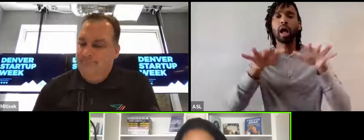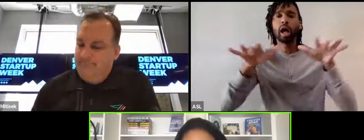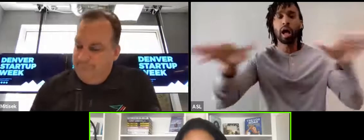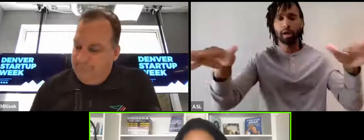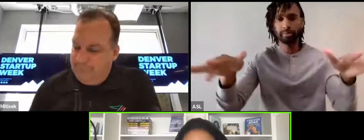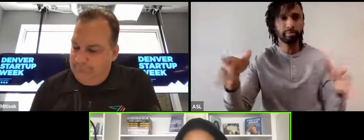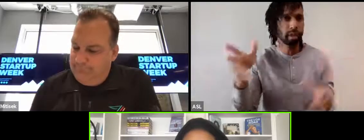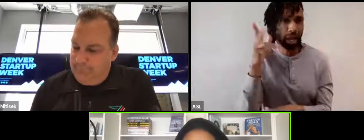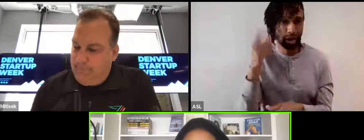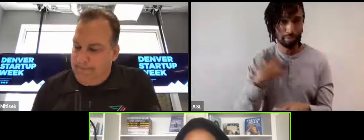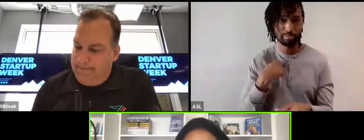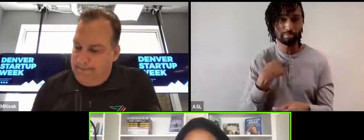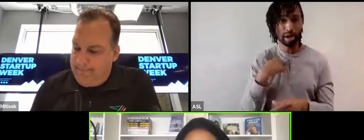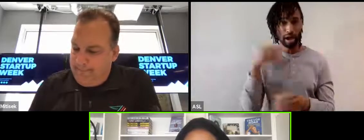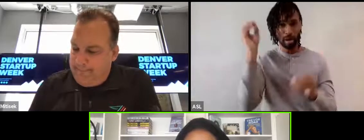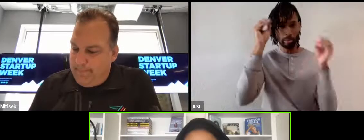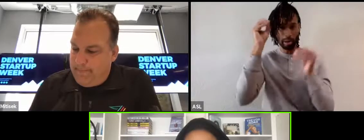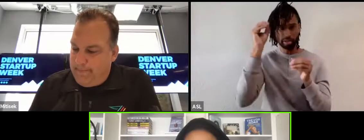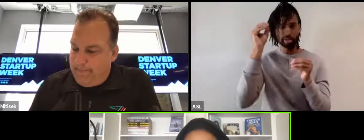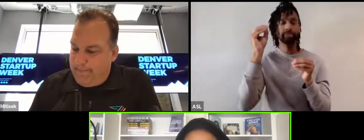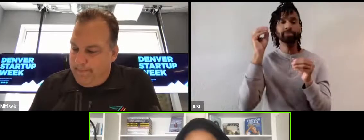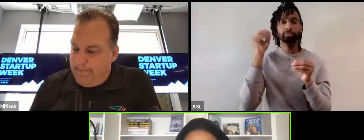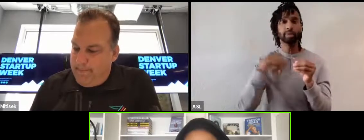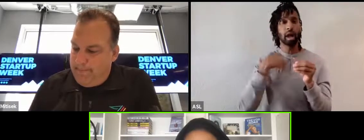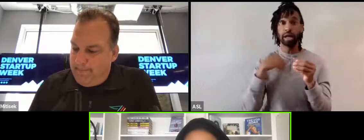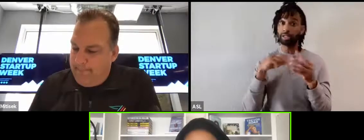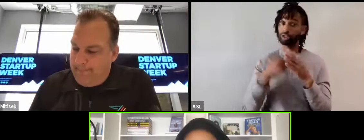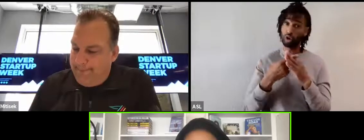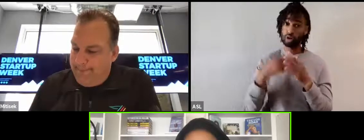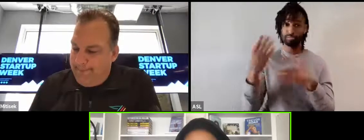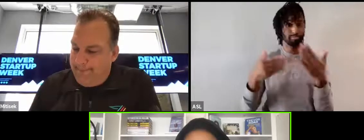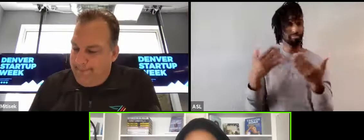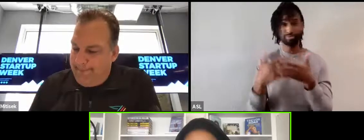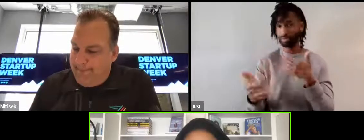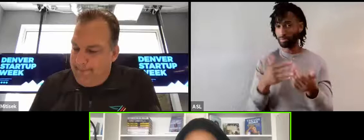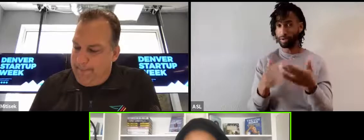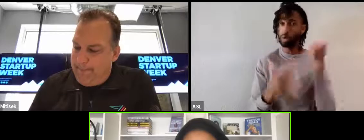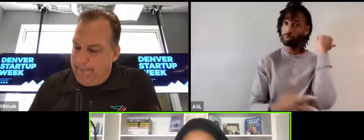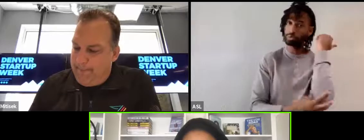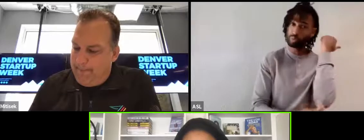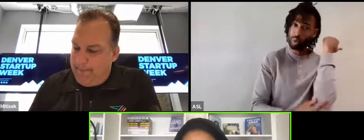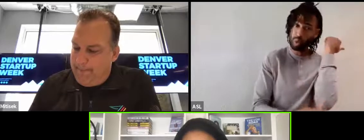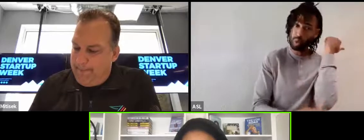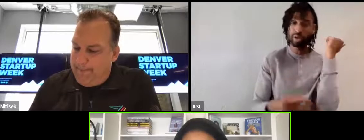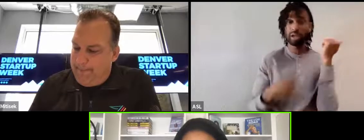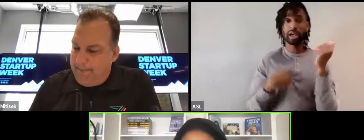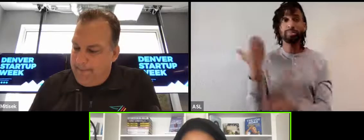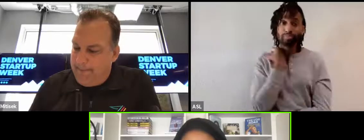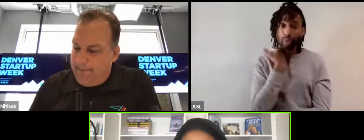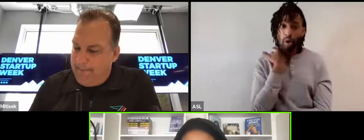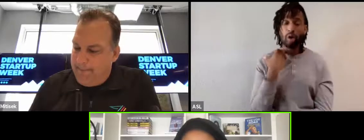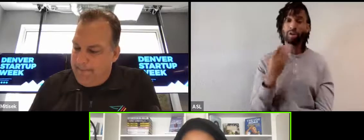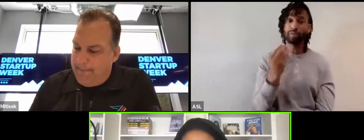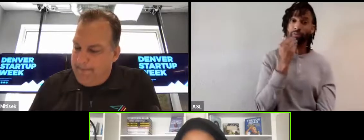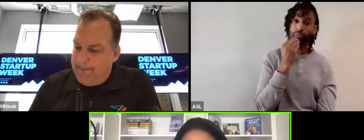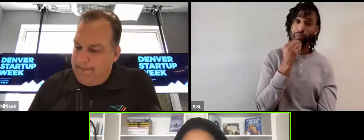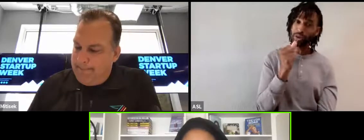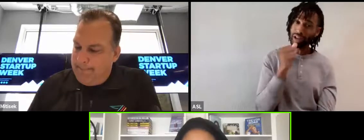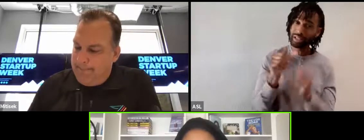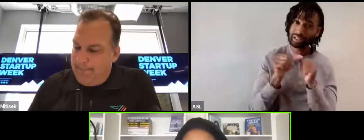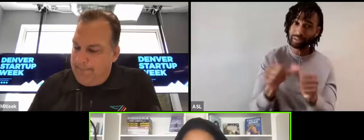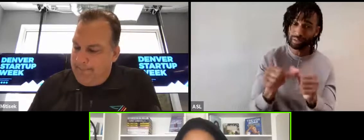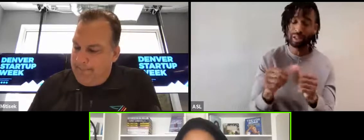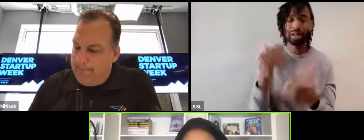And so I set out to do that. And even though I was broke and had a lot of housing insecurity and a lot of food insecurity, I